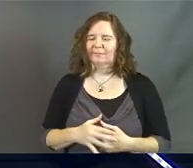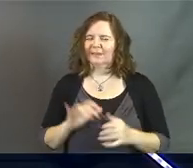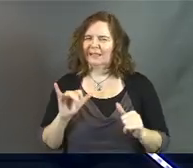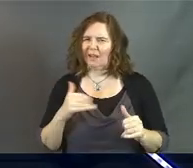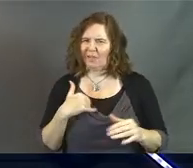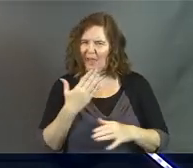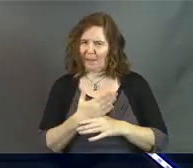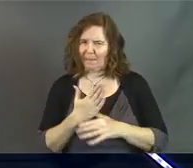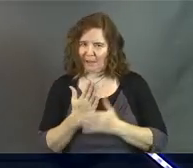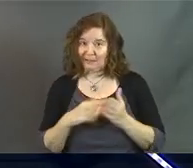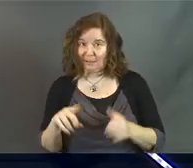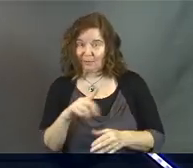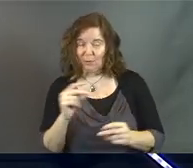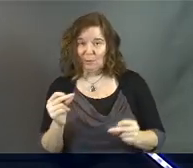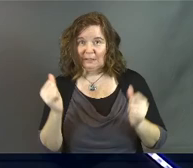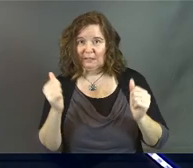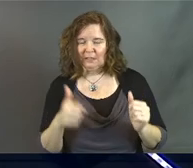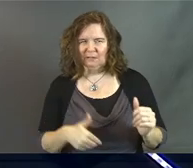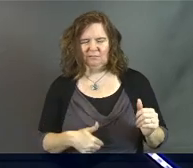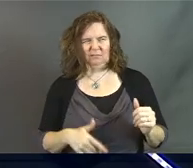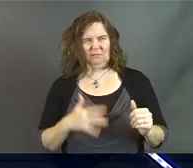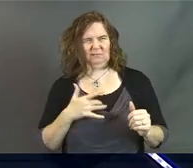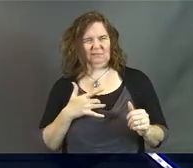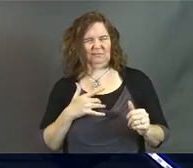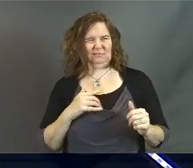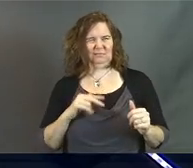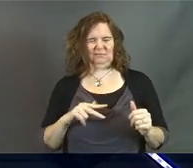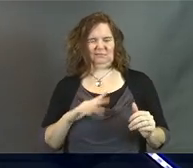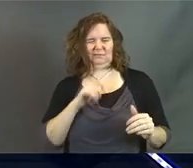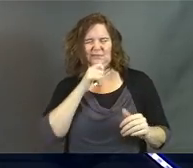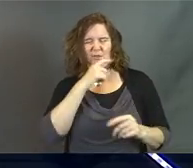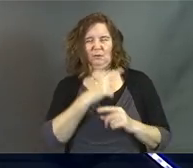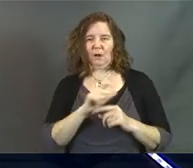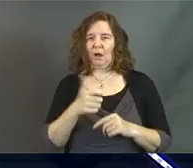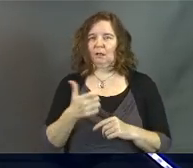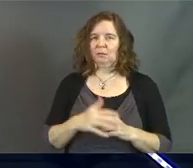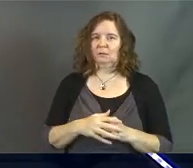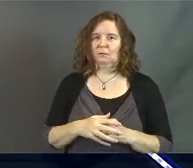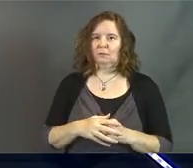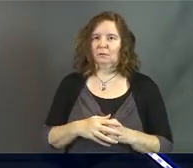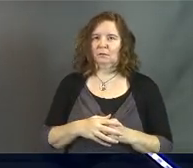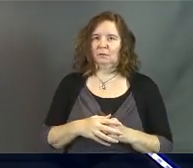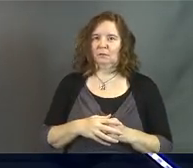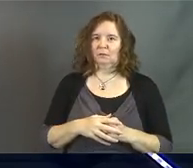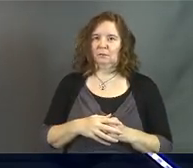Now, that bothered some of you instantly. Others of us were like,